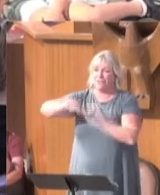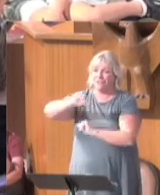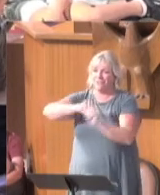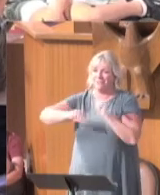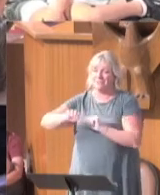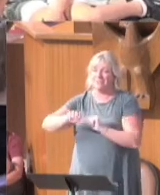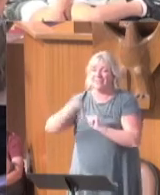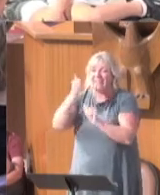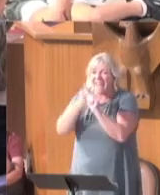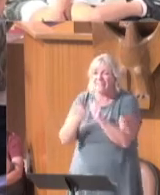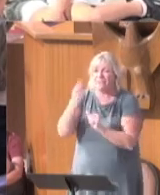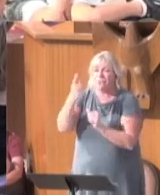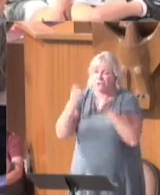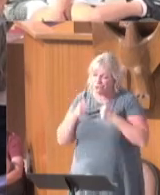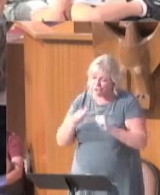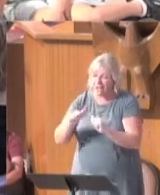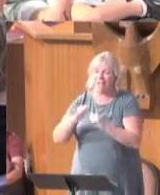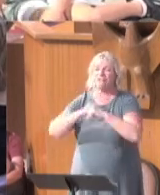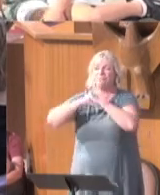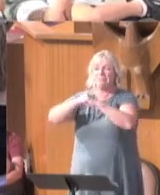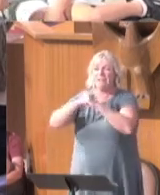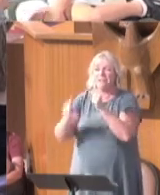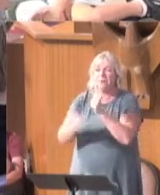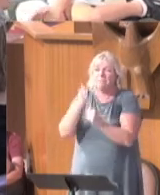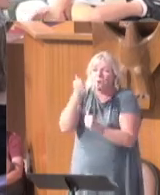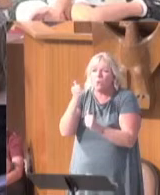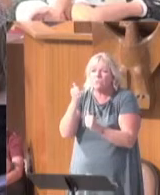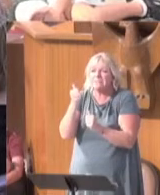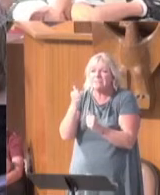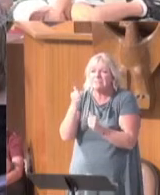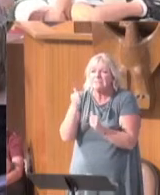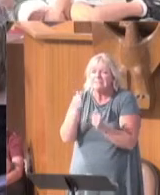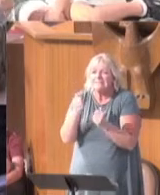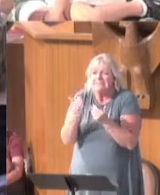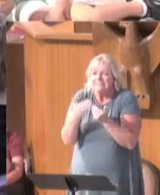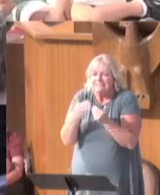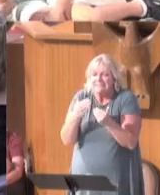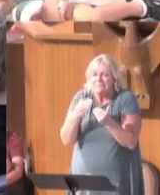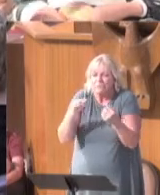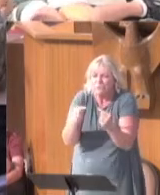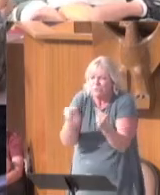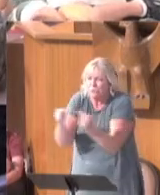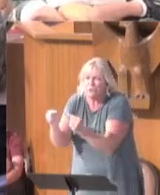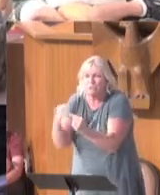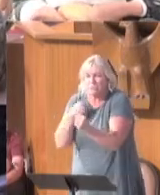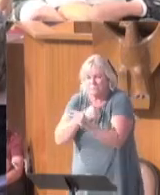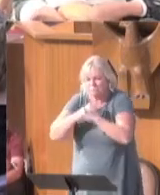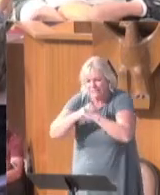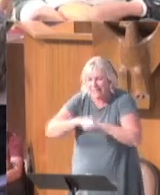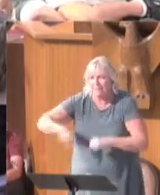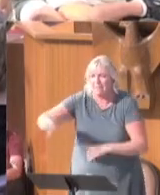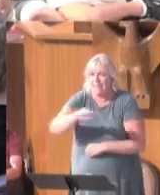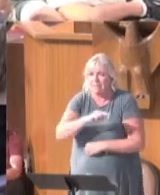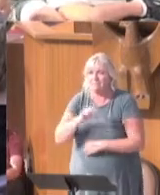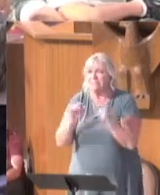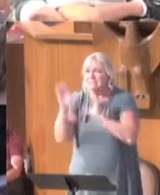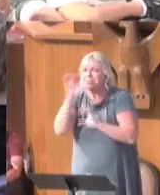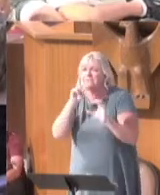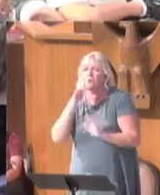all strive to protect the most vulnerable among us and as we search for hope in an aching